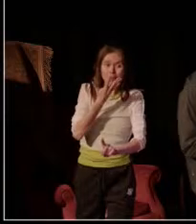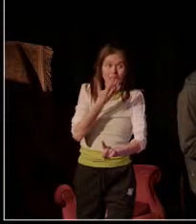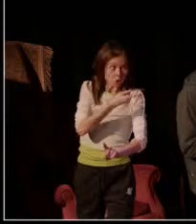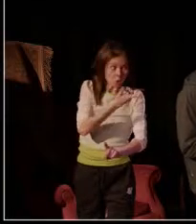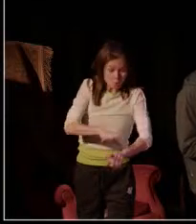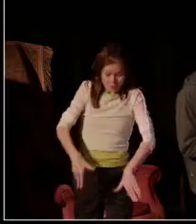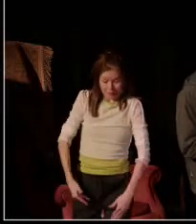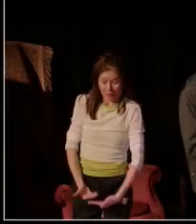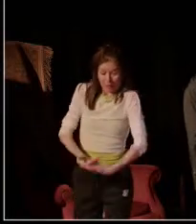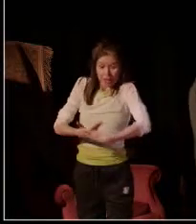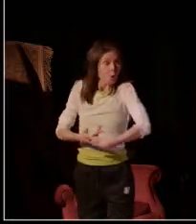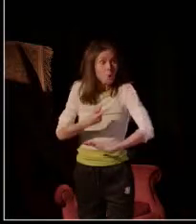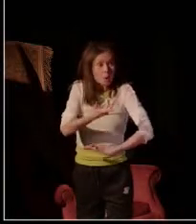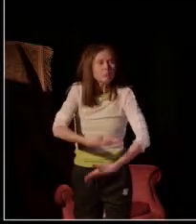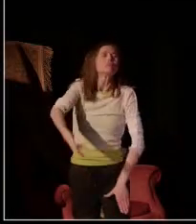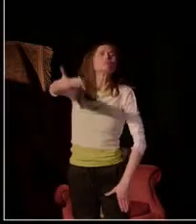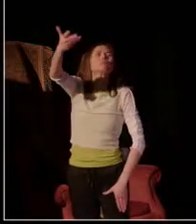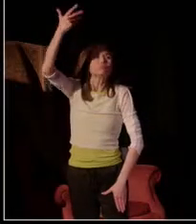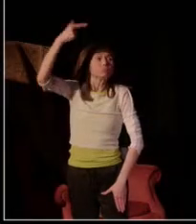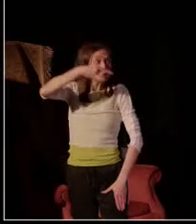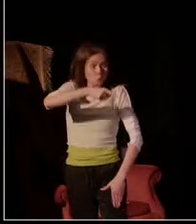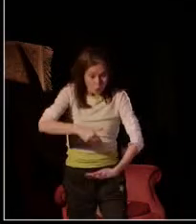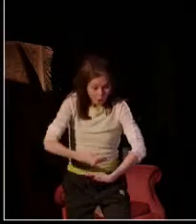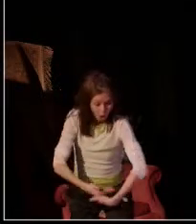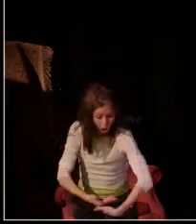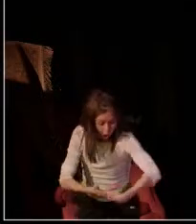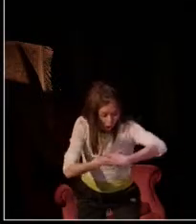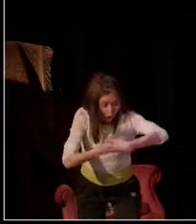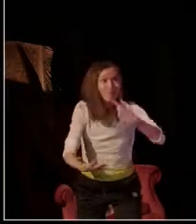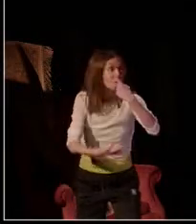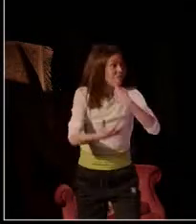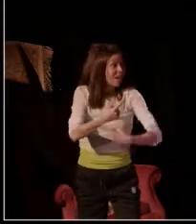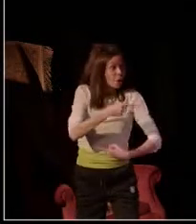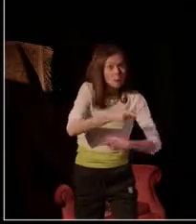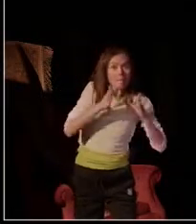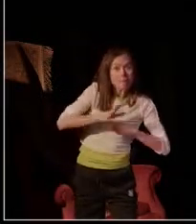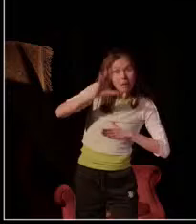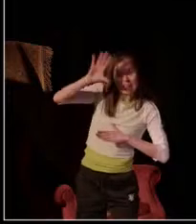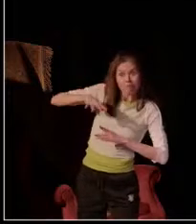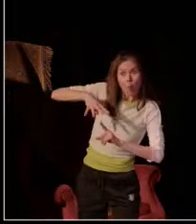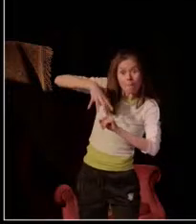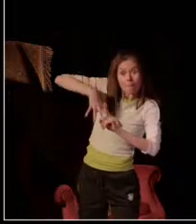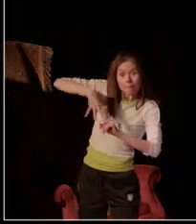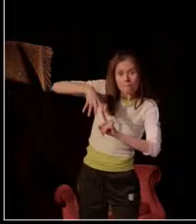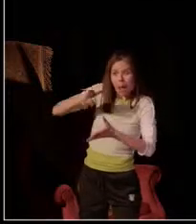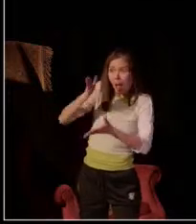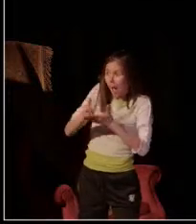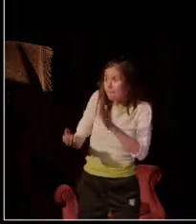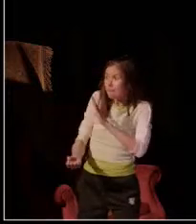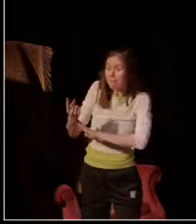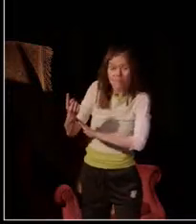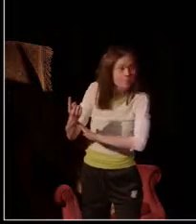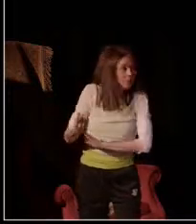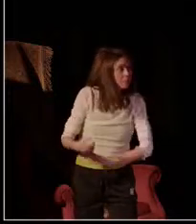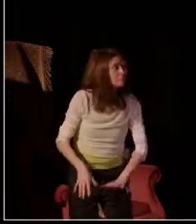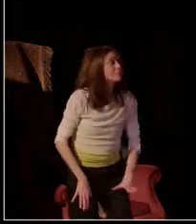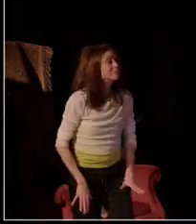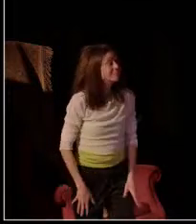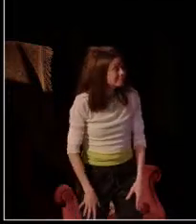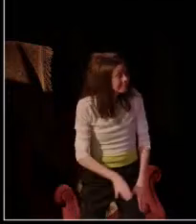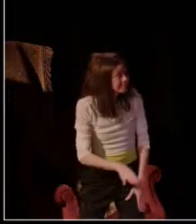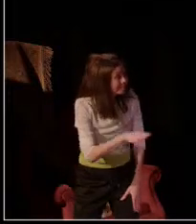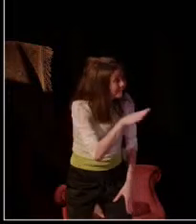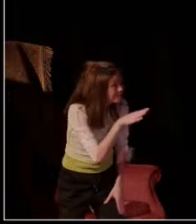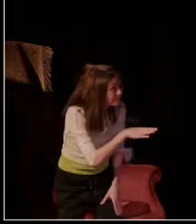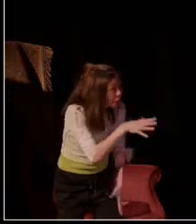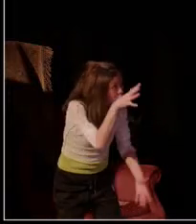No, but listen. No, but you listen. Go on then. If she is your flesh and blood, then your flesh and blood has not offended